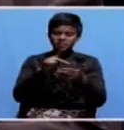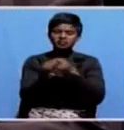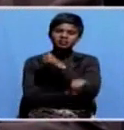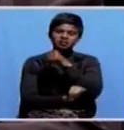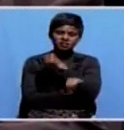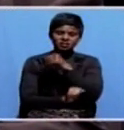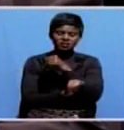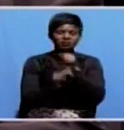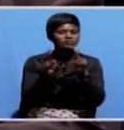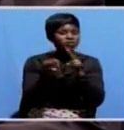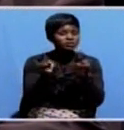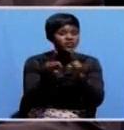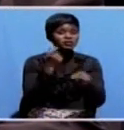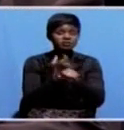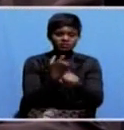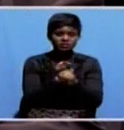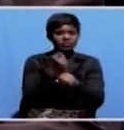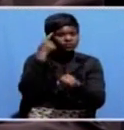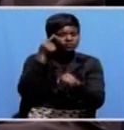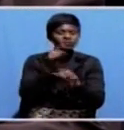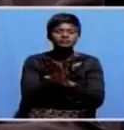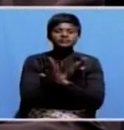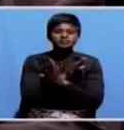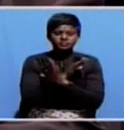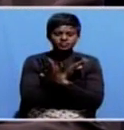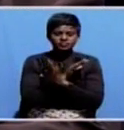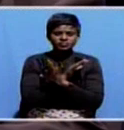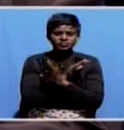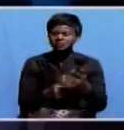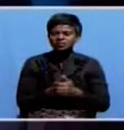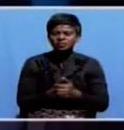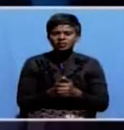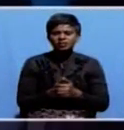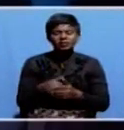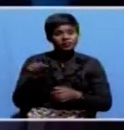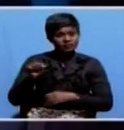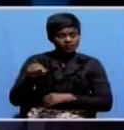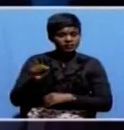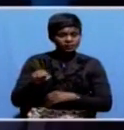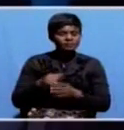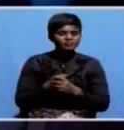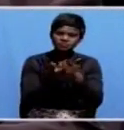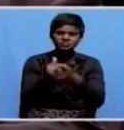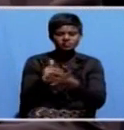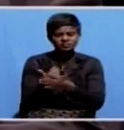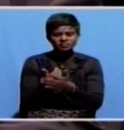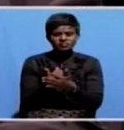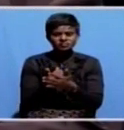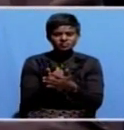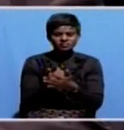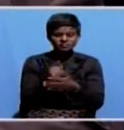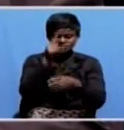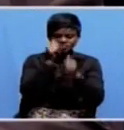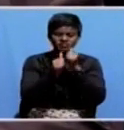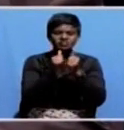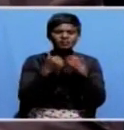it was very difficult for young men like him to rise to prominence. Because there